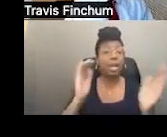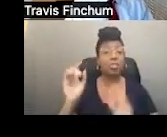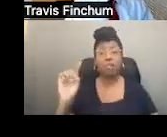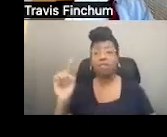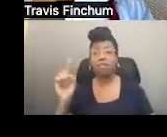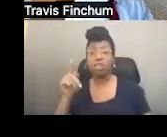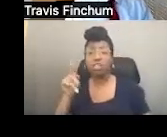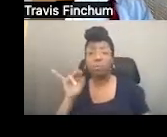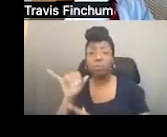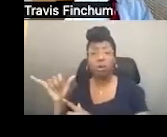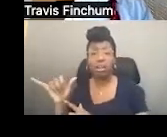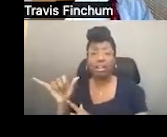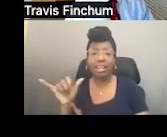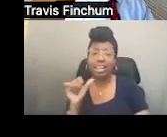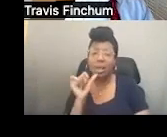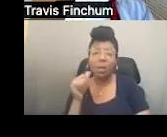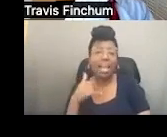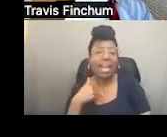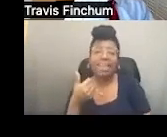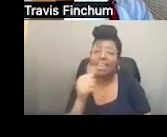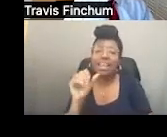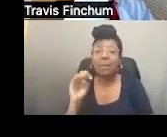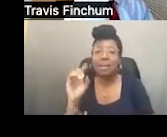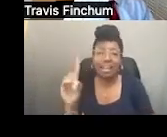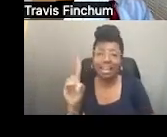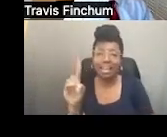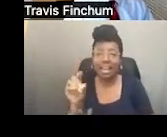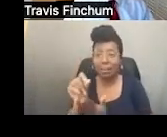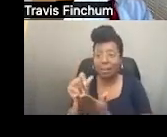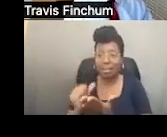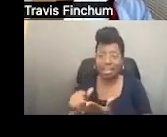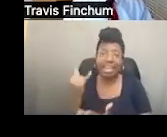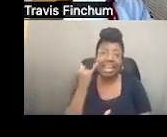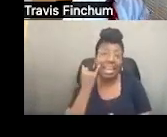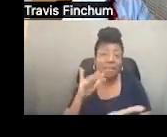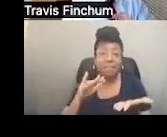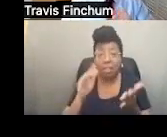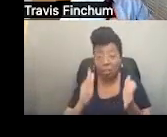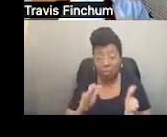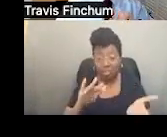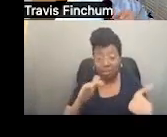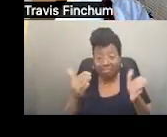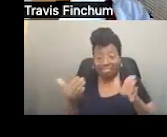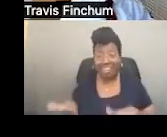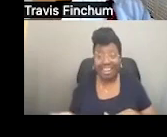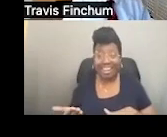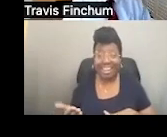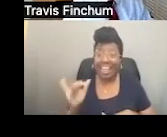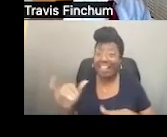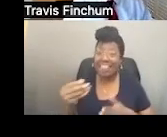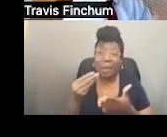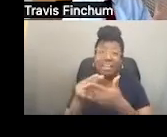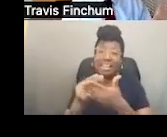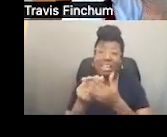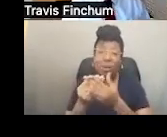no Medicaid payback in a third party trust when the beneficiary passes away. We're going to talk about that when we get over into